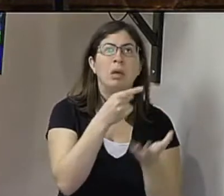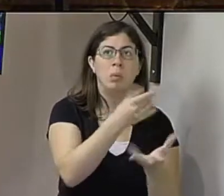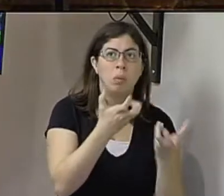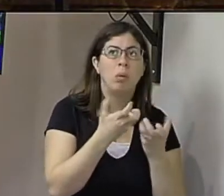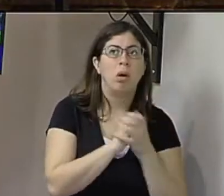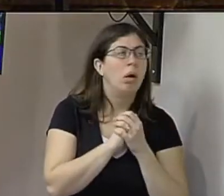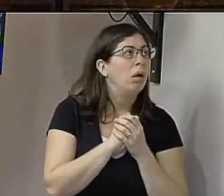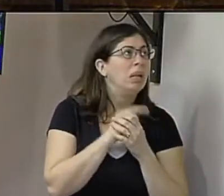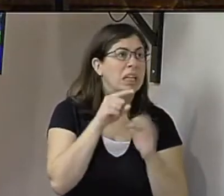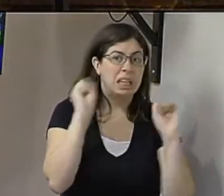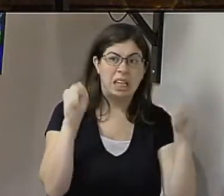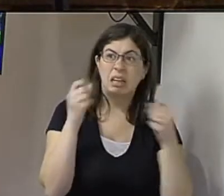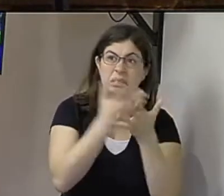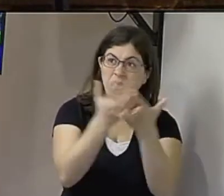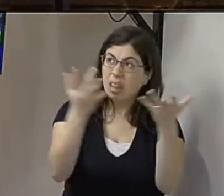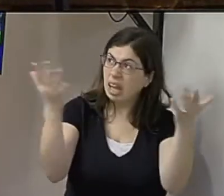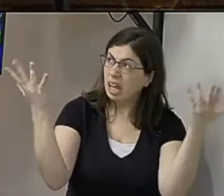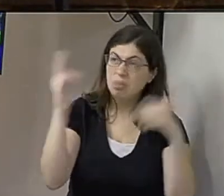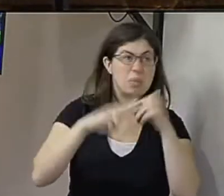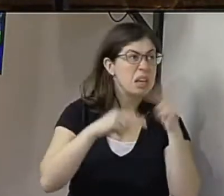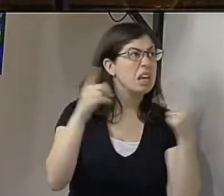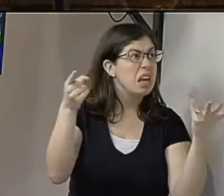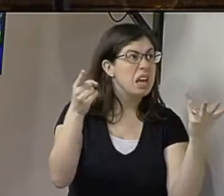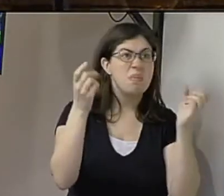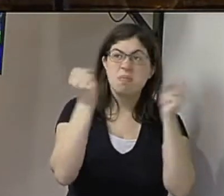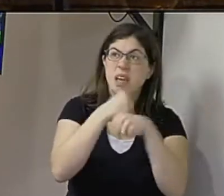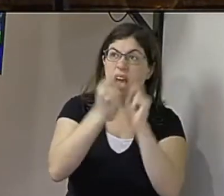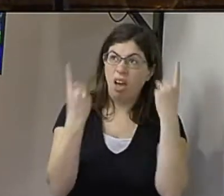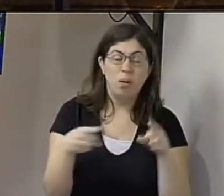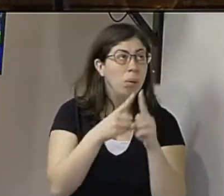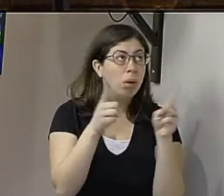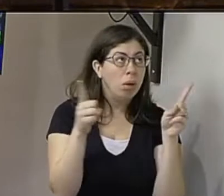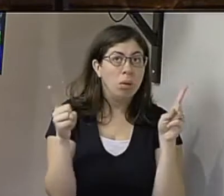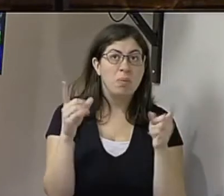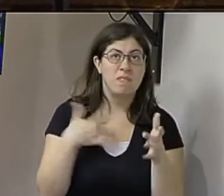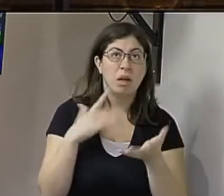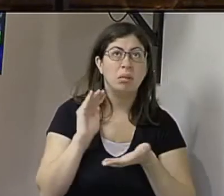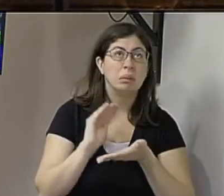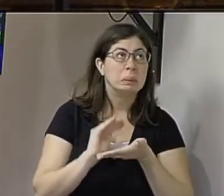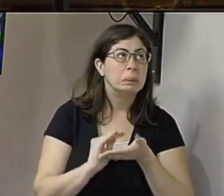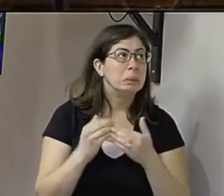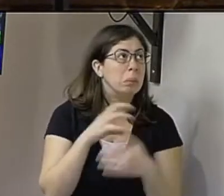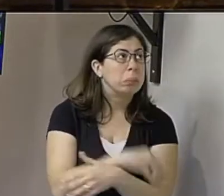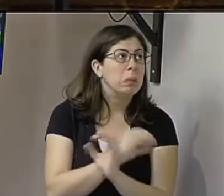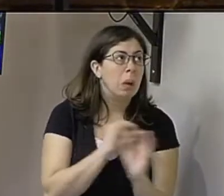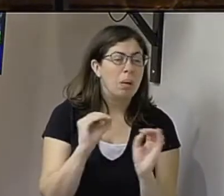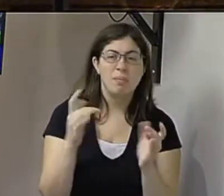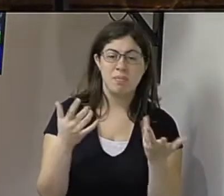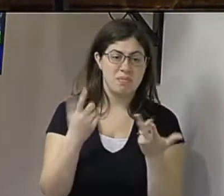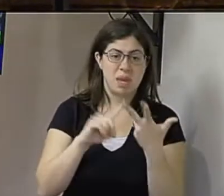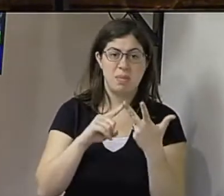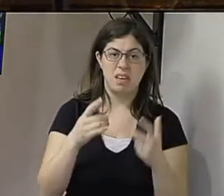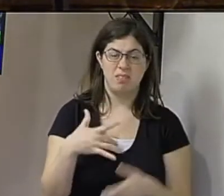wants because he's able to do this, right? He's able to build this and make this happen. Maybe they felt intimidated and helpless. Maybe they were disgusted by all the